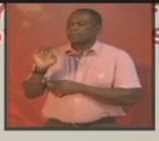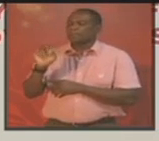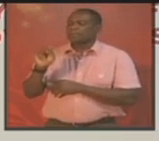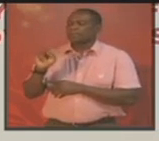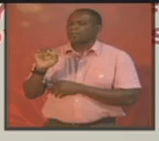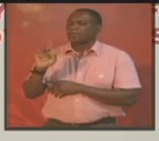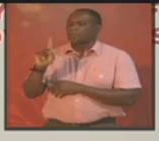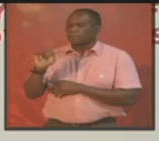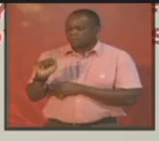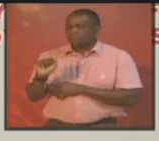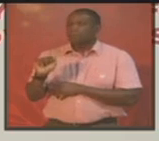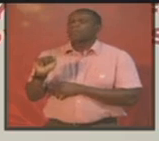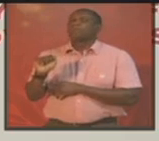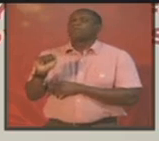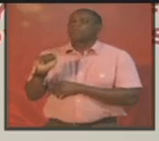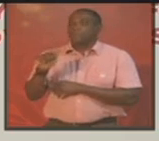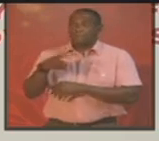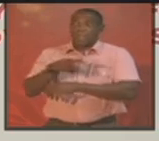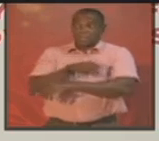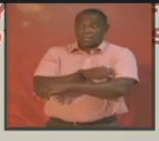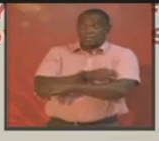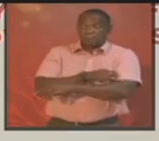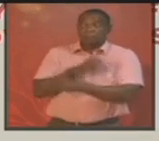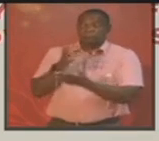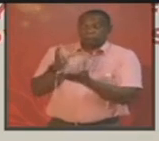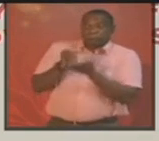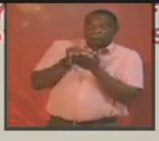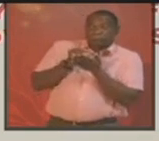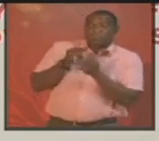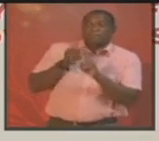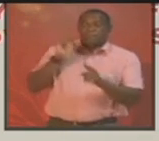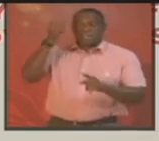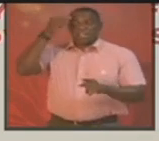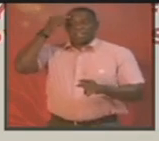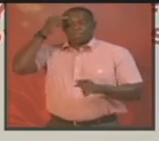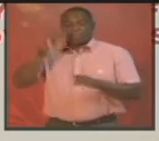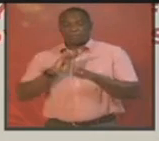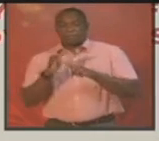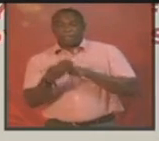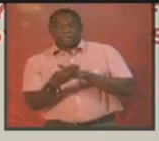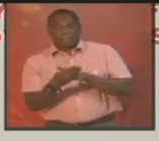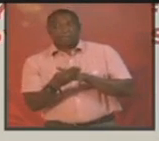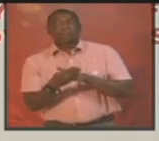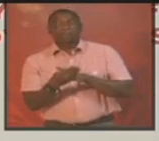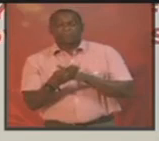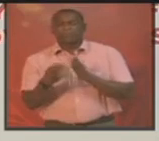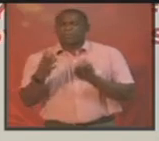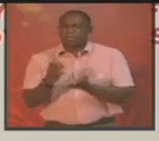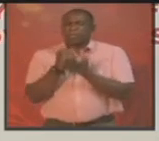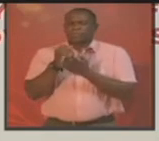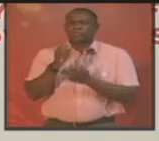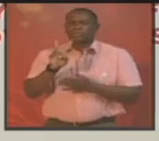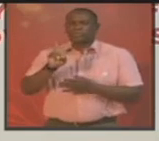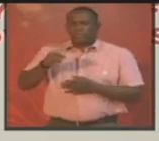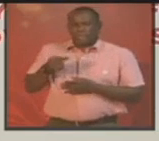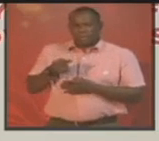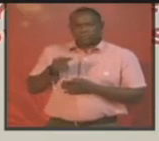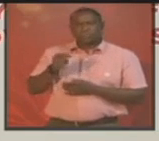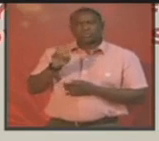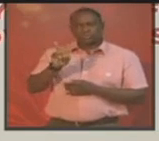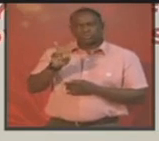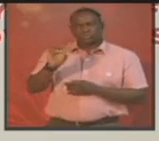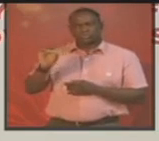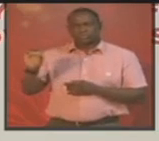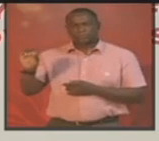of Barbados, for which we are thankful. So we got 2,000 doses. It's a 2-dose vaccine, as you know.